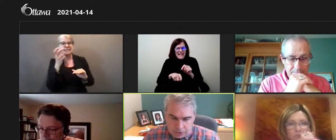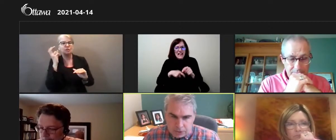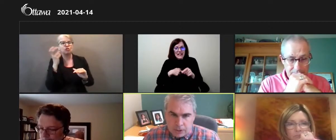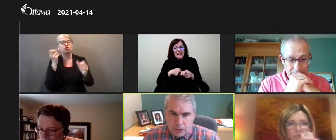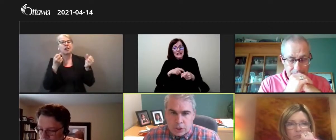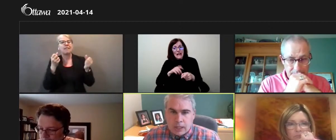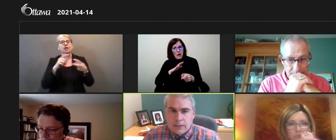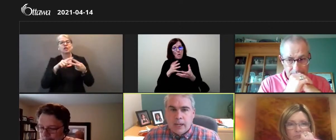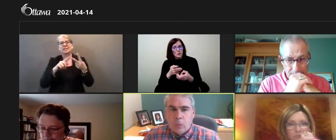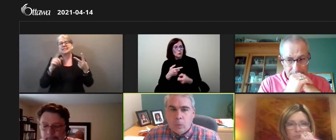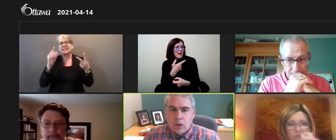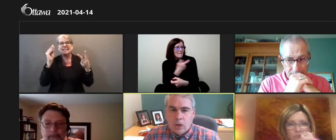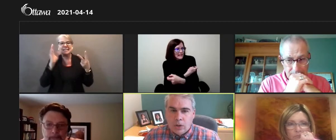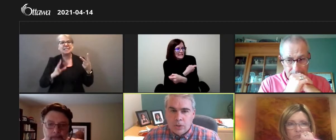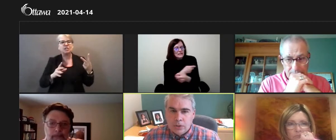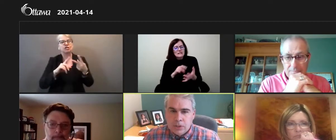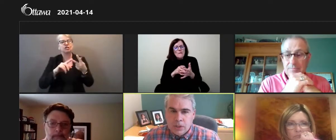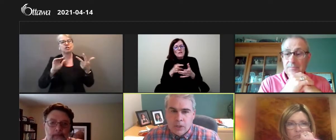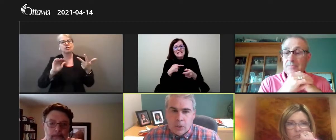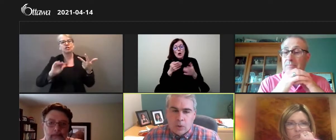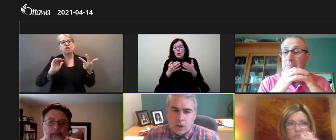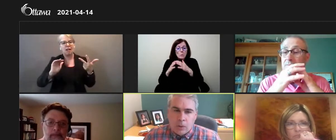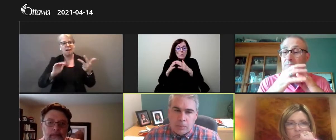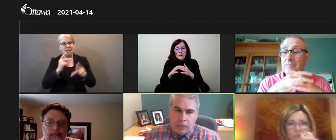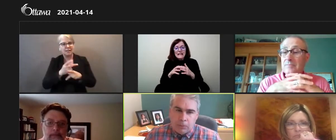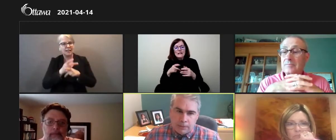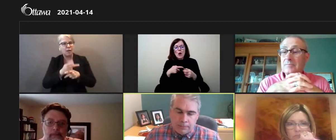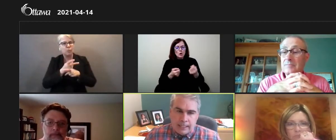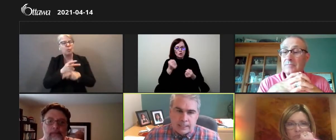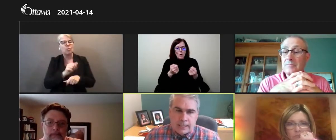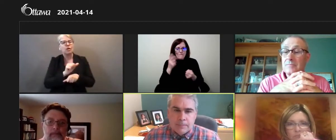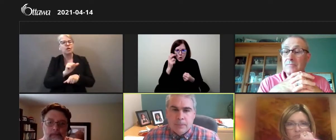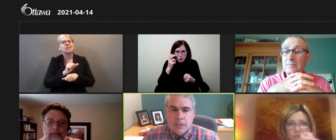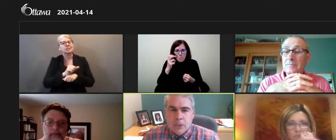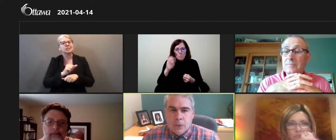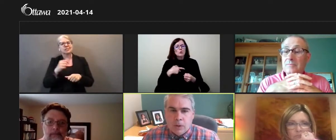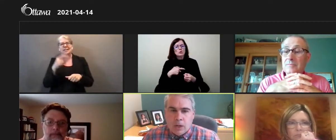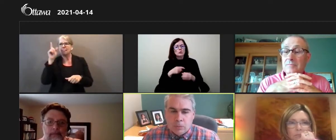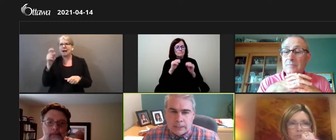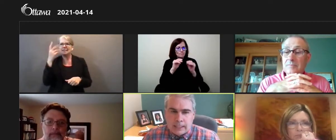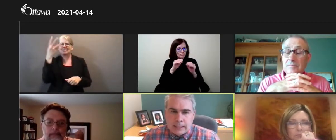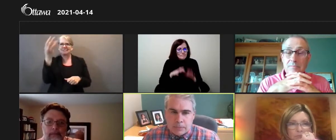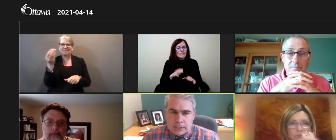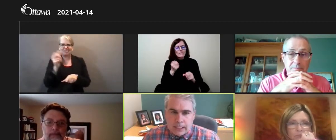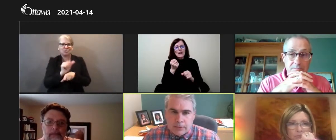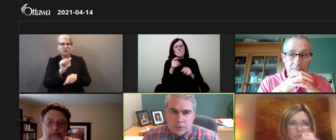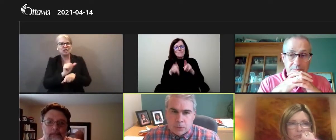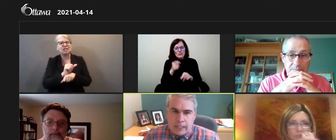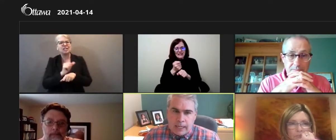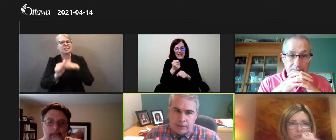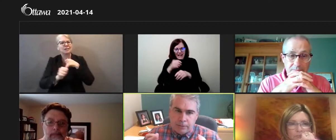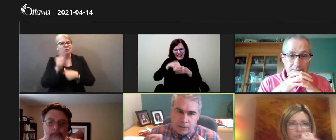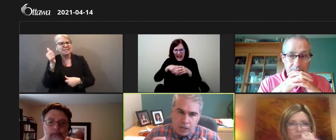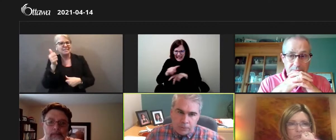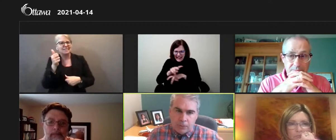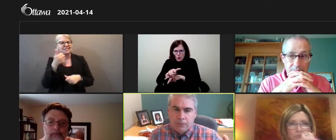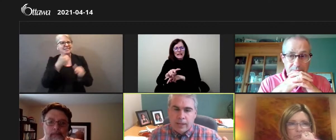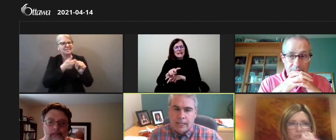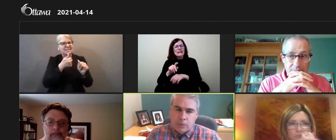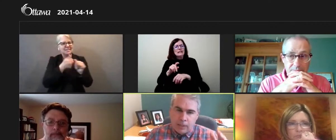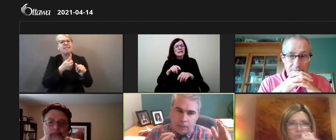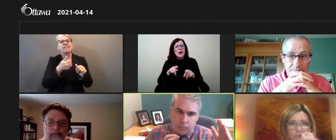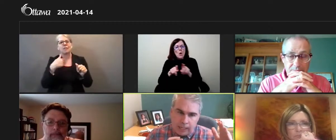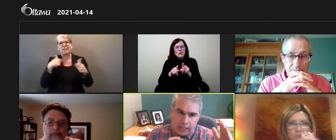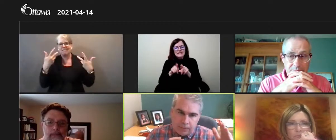teachers, childcare workers, who are all public facing, who are all risking themselves. We have gone through